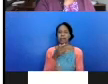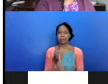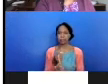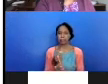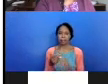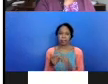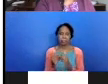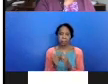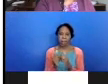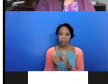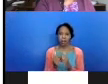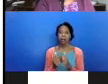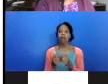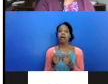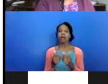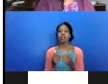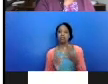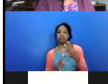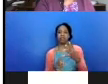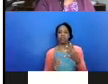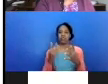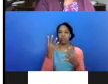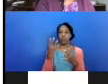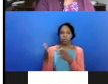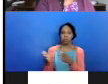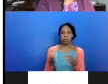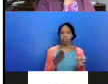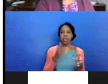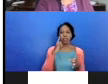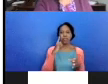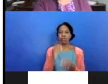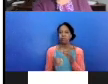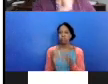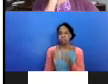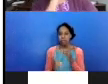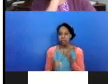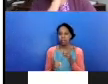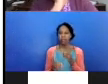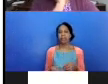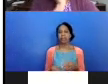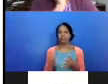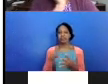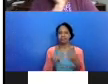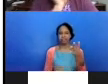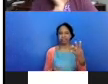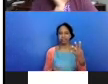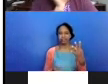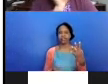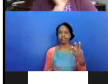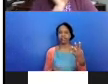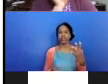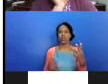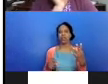and again, they're prepared at this, they've gone through each one of these 4 pieces in phase 2. So they've